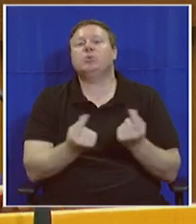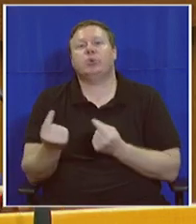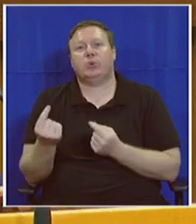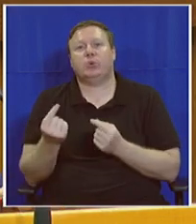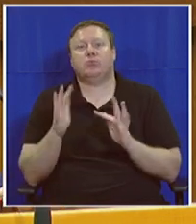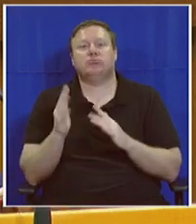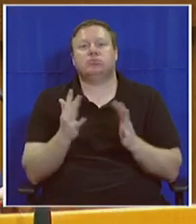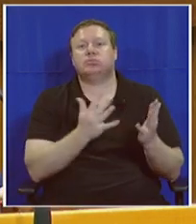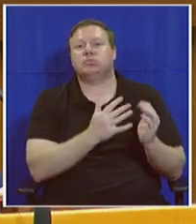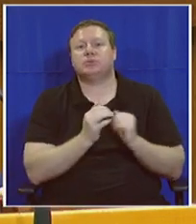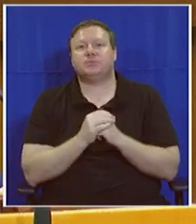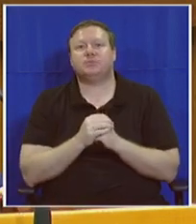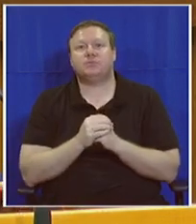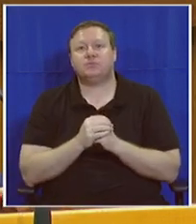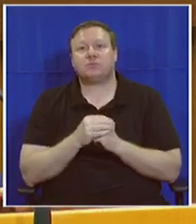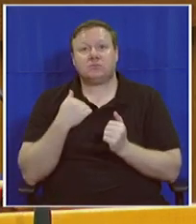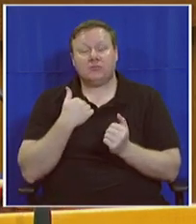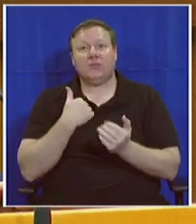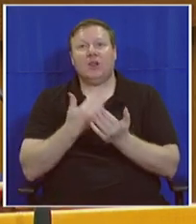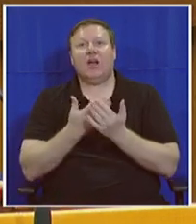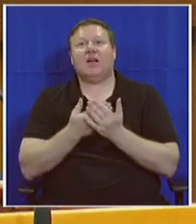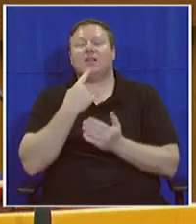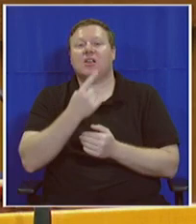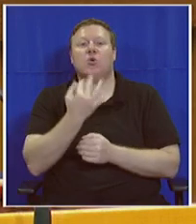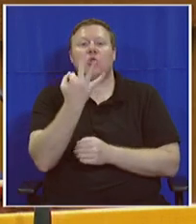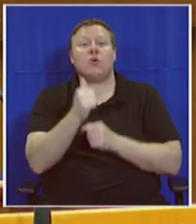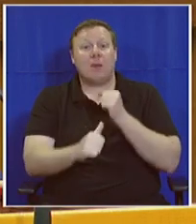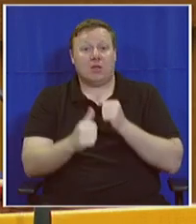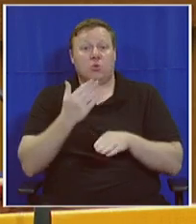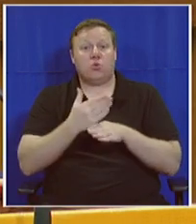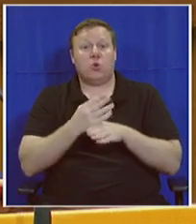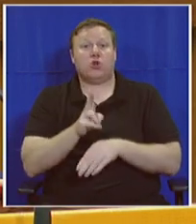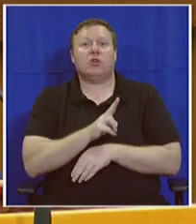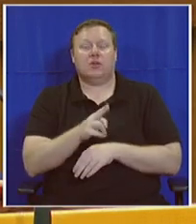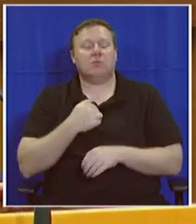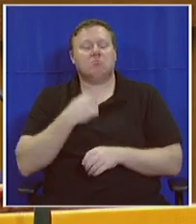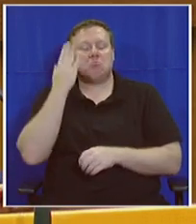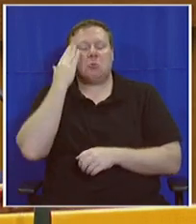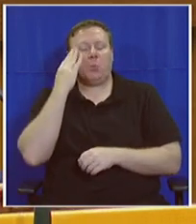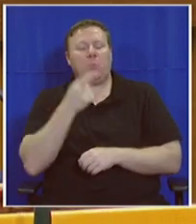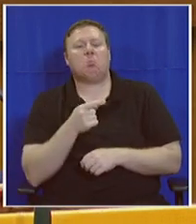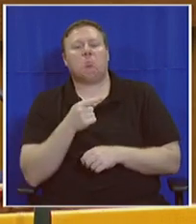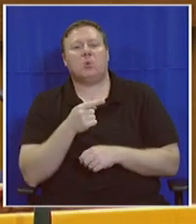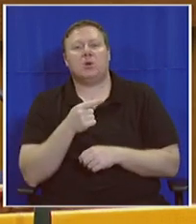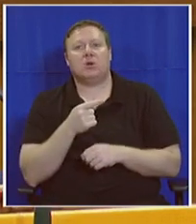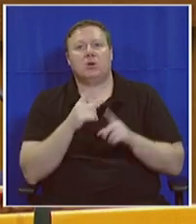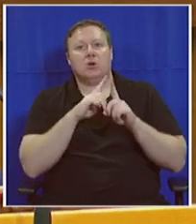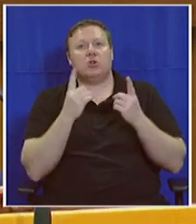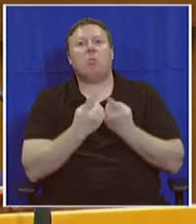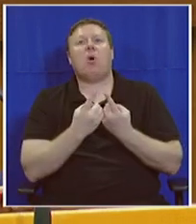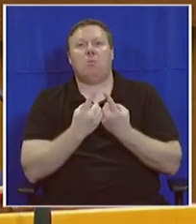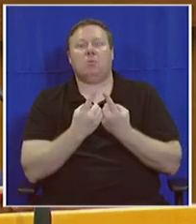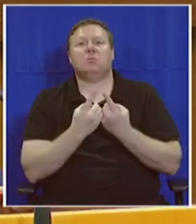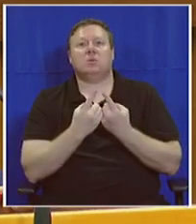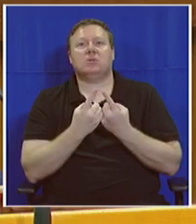And I can tell you, in the 3 months we're together, I was convinced that our department was going to